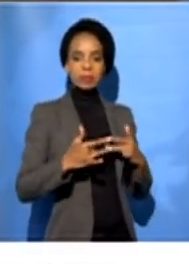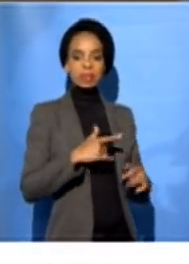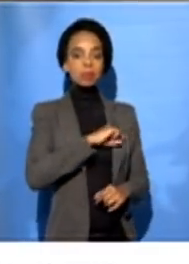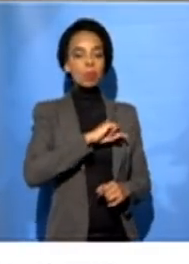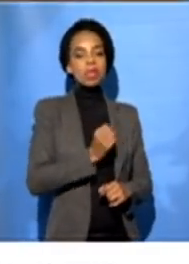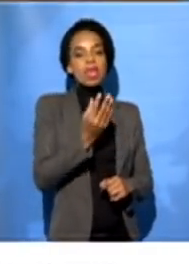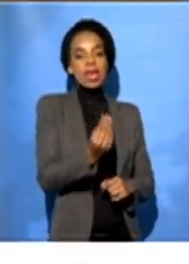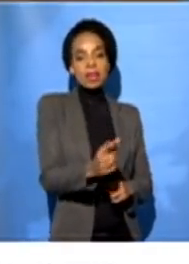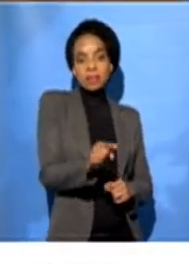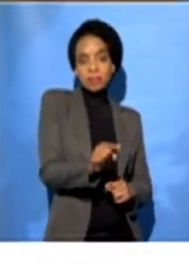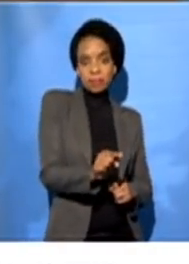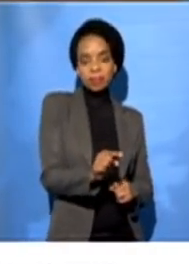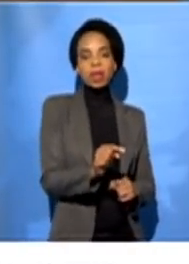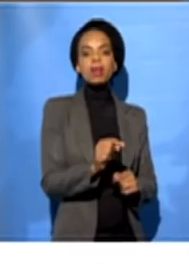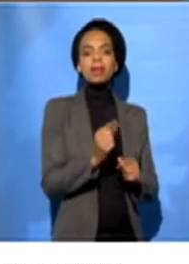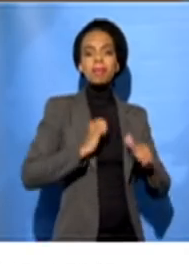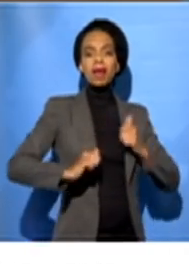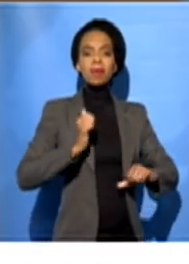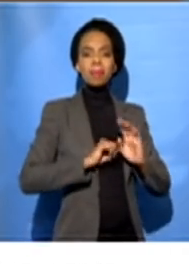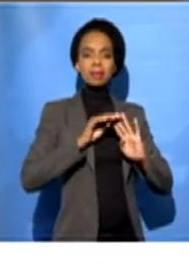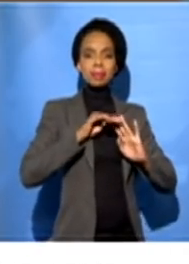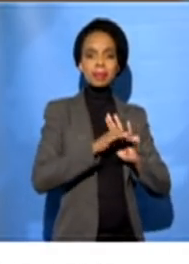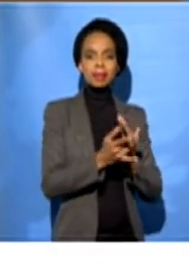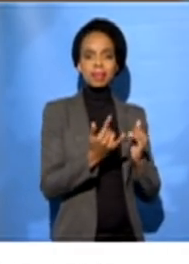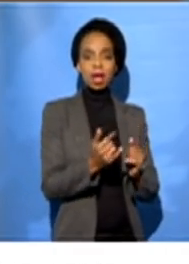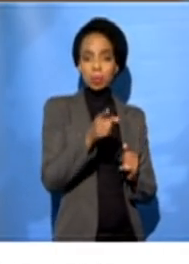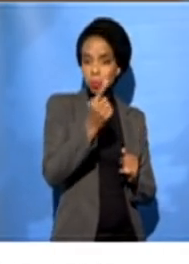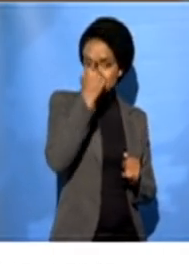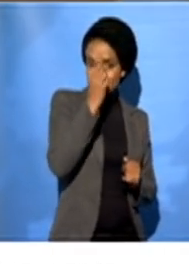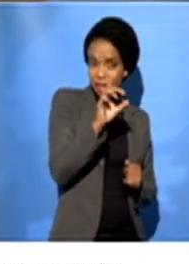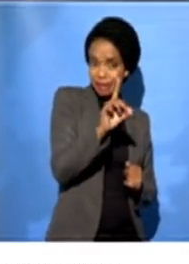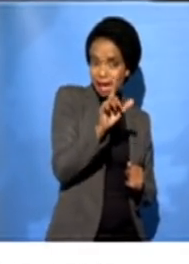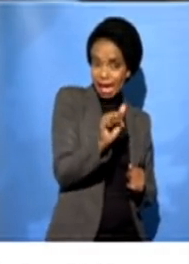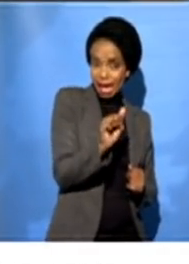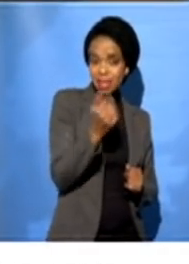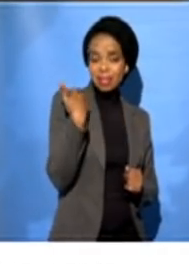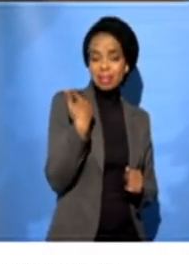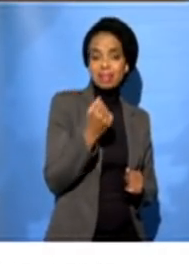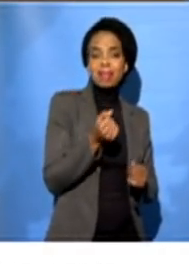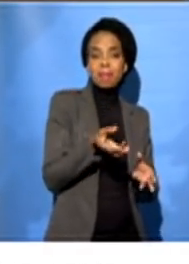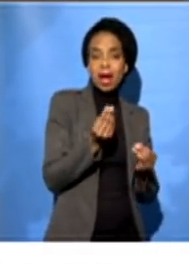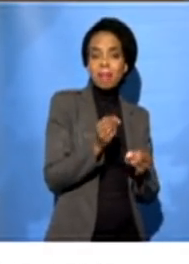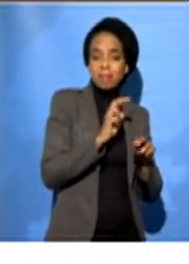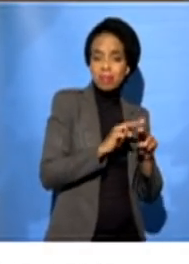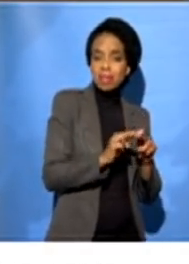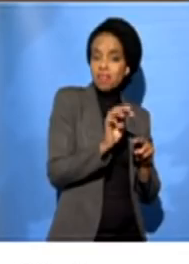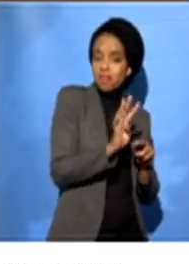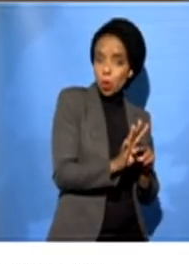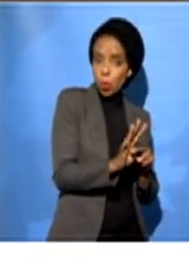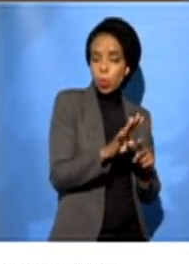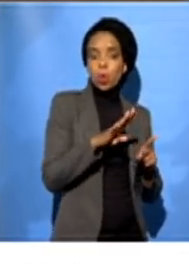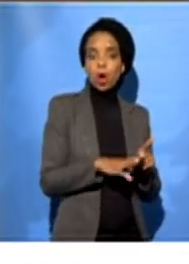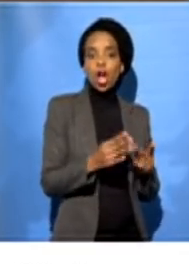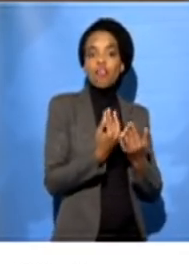benches, are performing dismally. What do you make about the DA's 4 seats and the Freedom Front plus